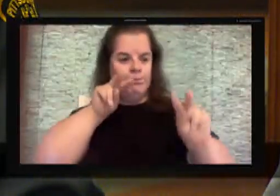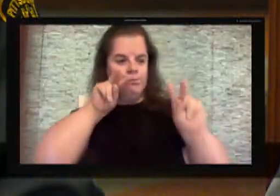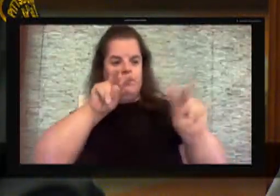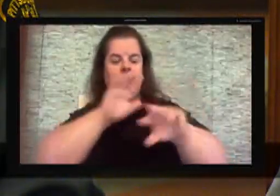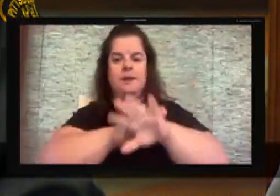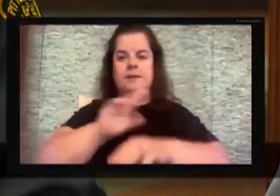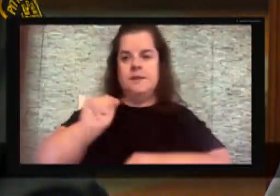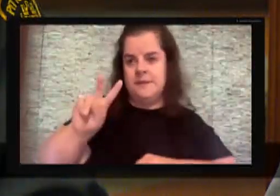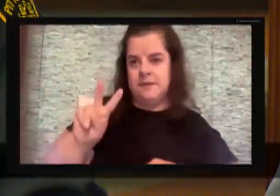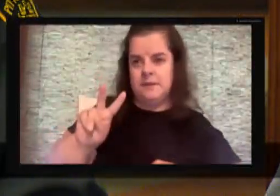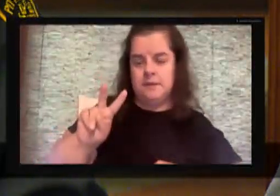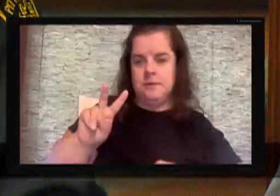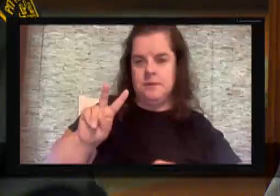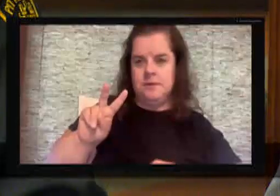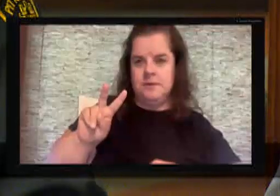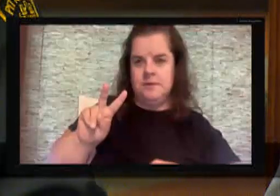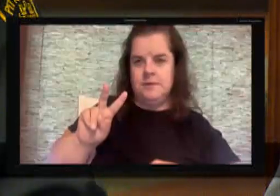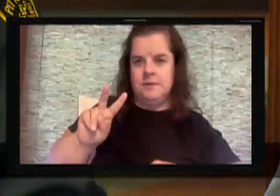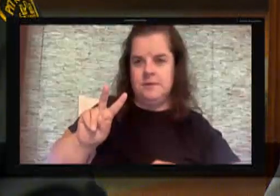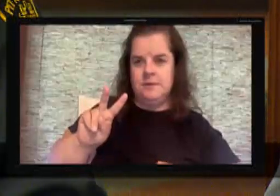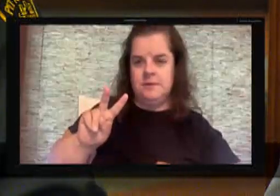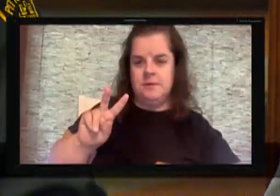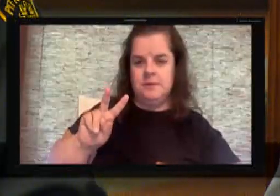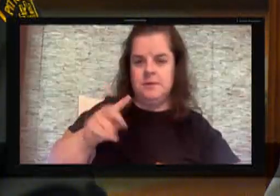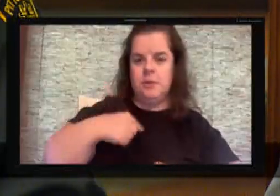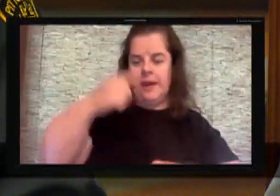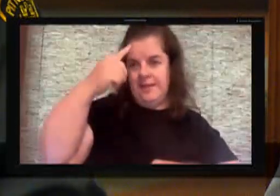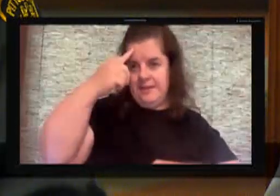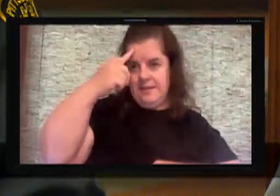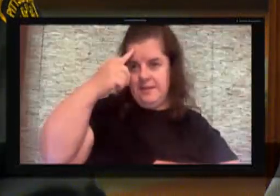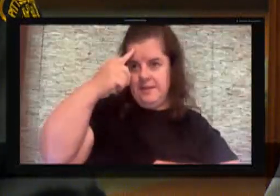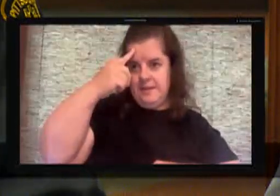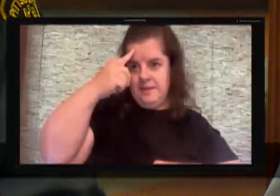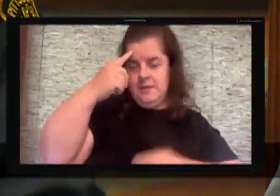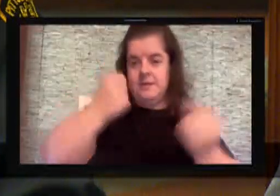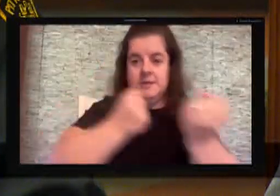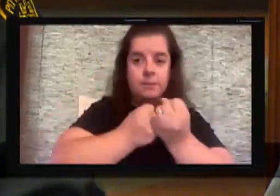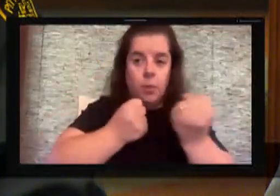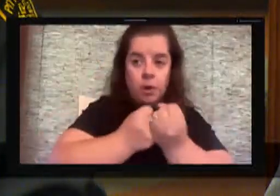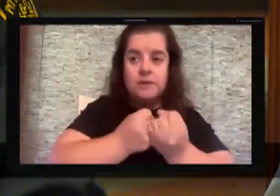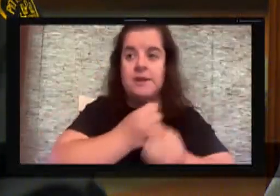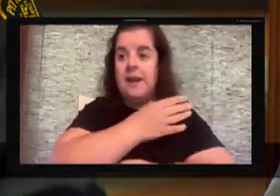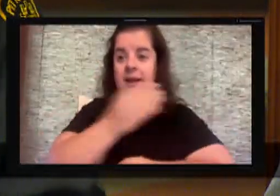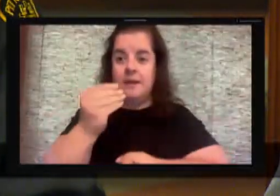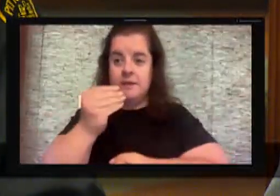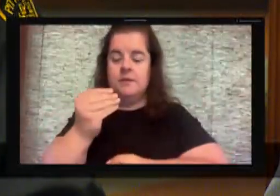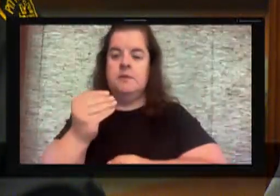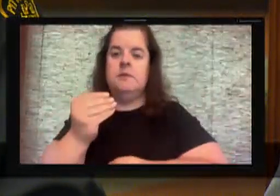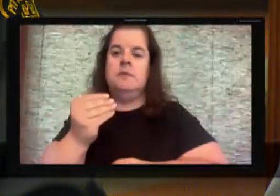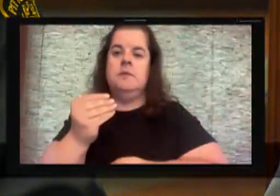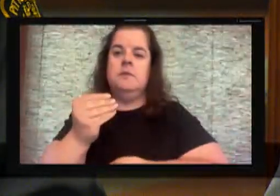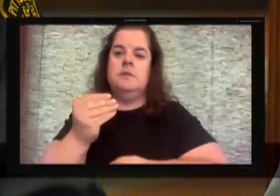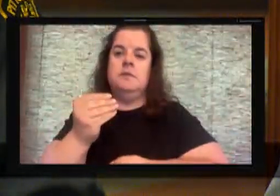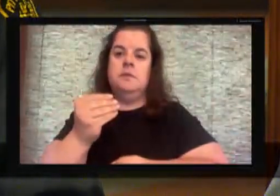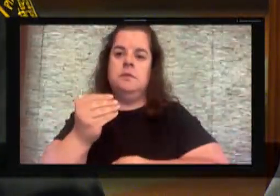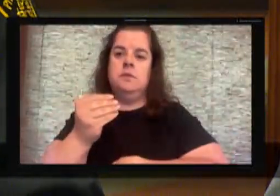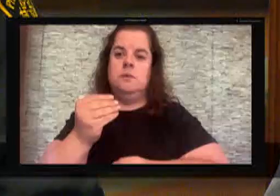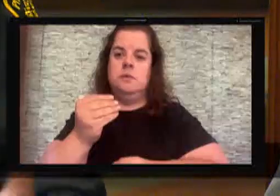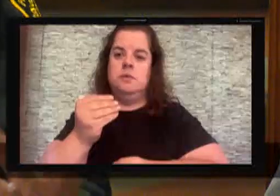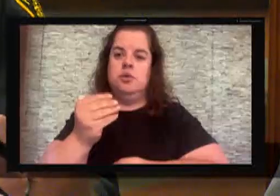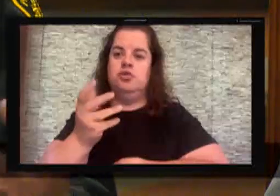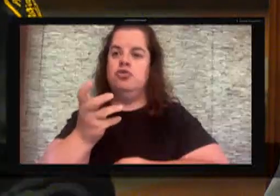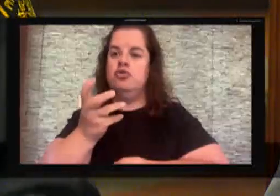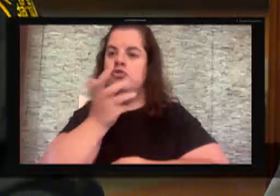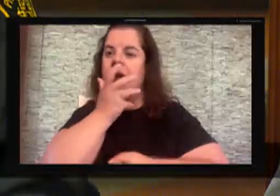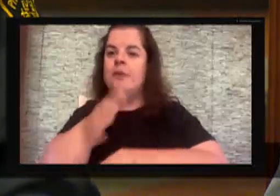And so I think just, you know, the support and kind of the you call it the grassroots of